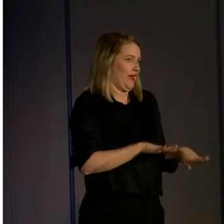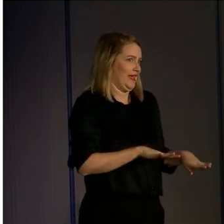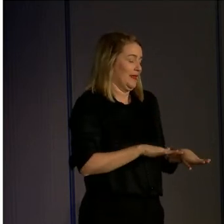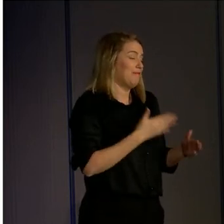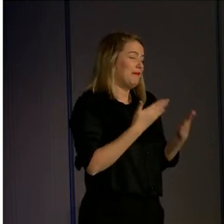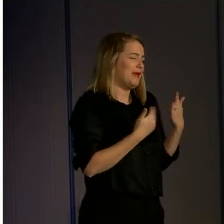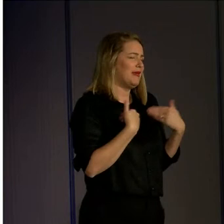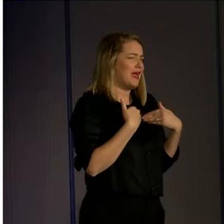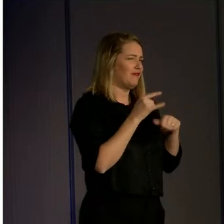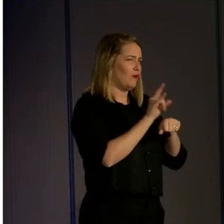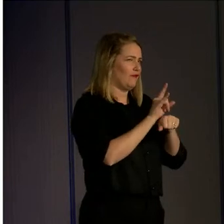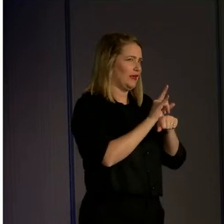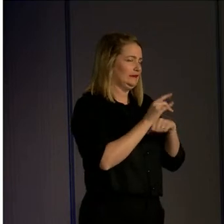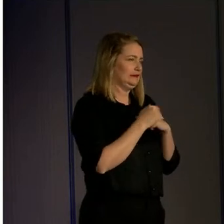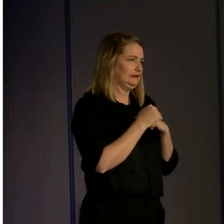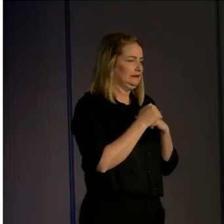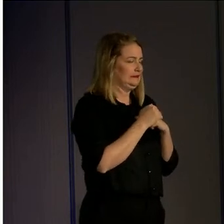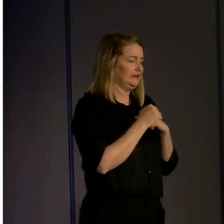have Wi-Fi.